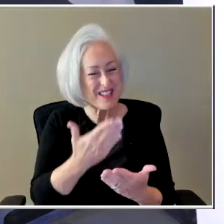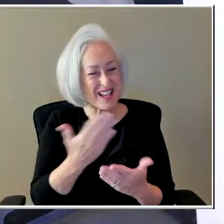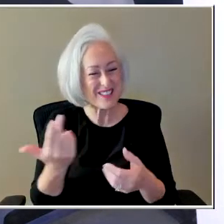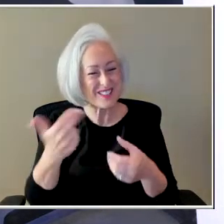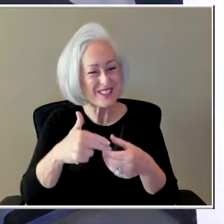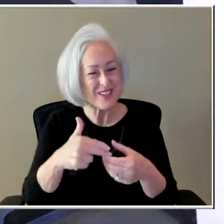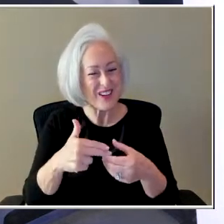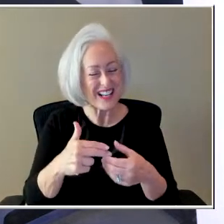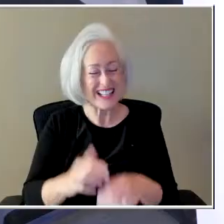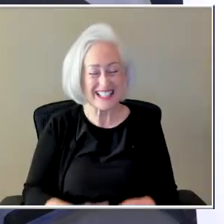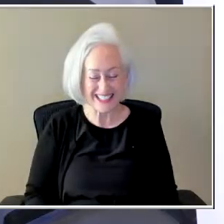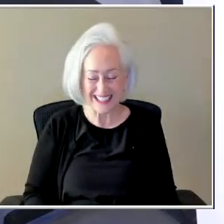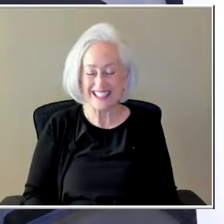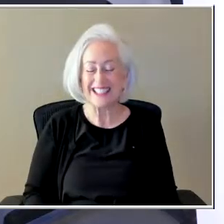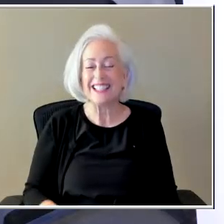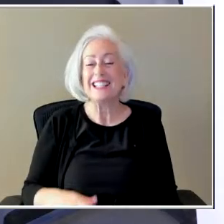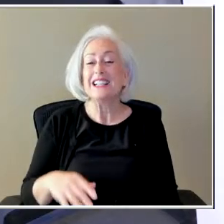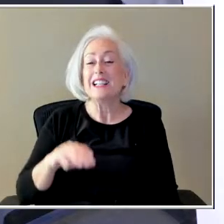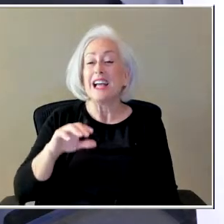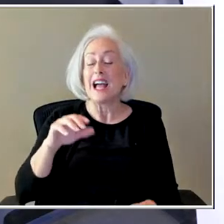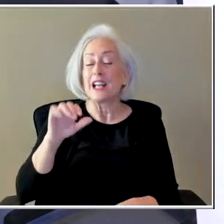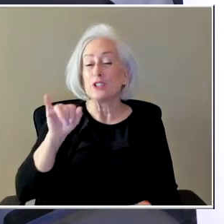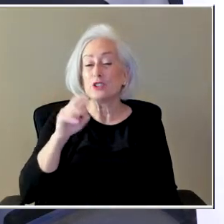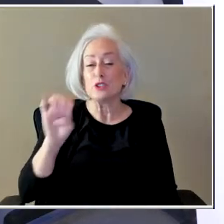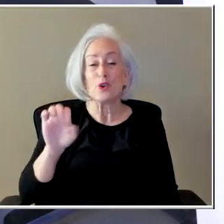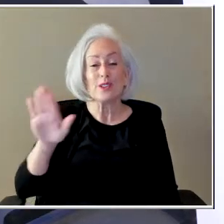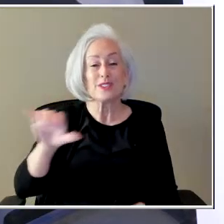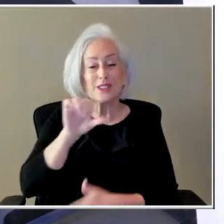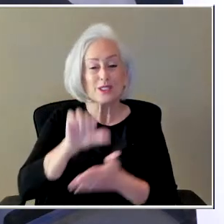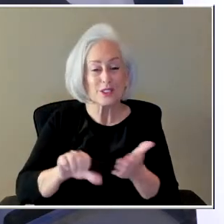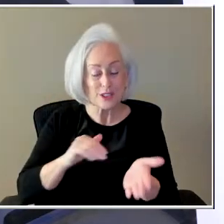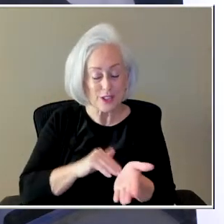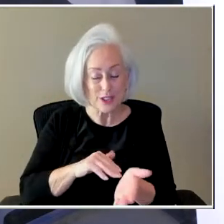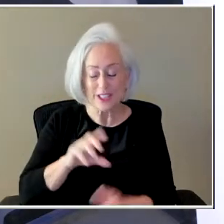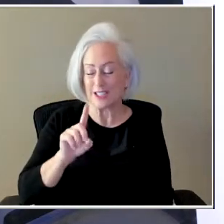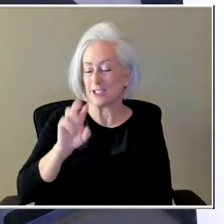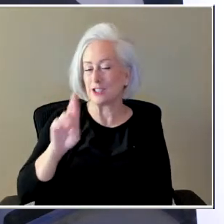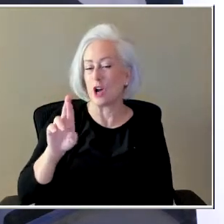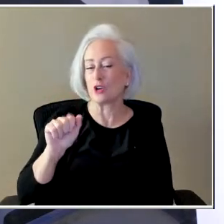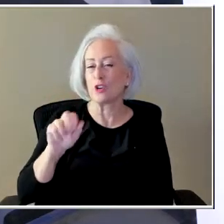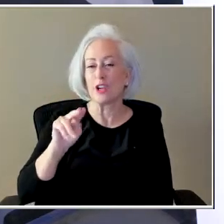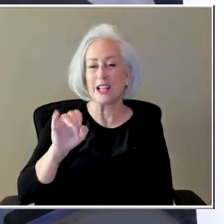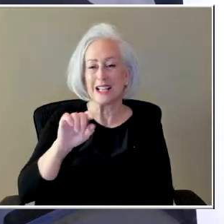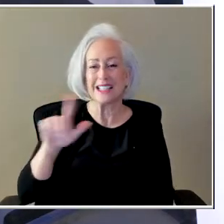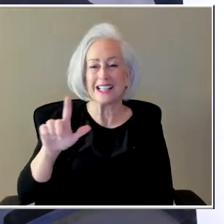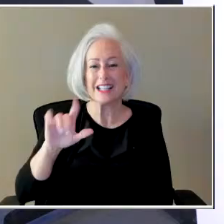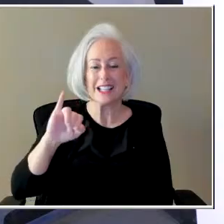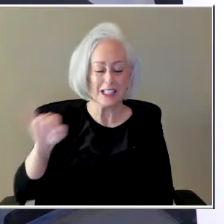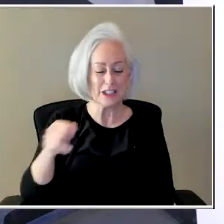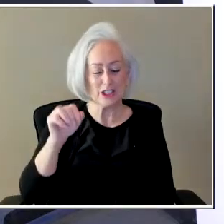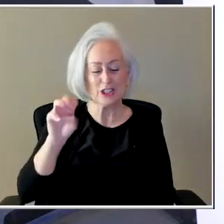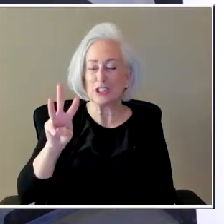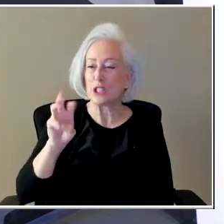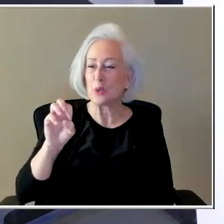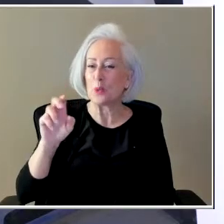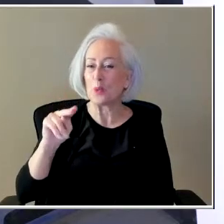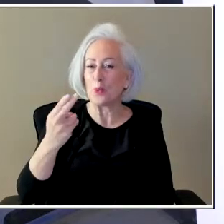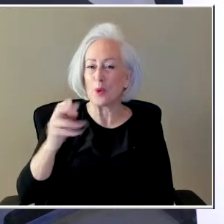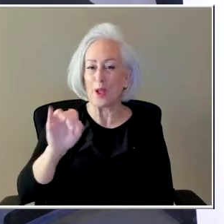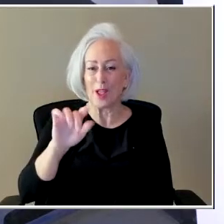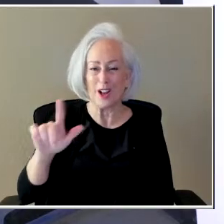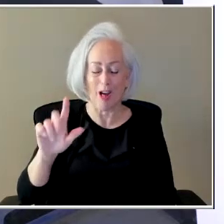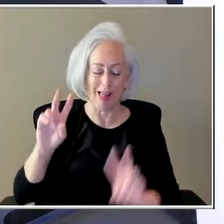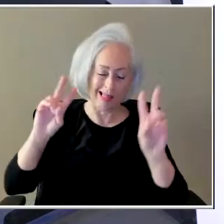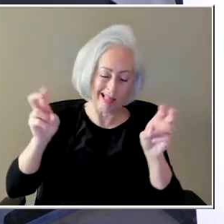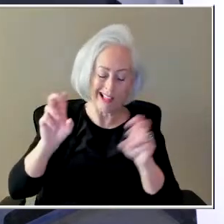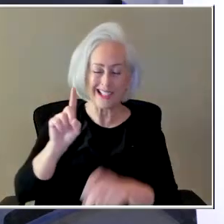so glad to have Joyce's surgeon, Dr. Anil Jiwanlal with the University of Kansas Health System. You go by Dr. J. That's what they call me. That's what they call you.